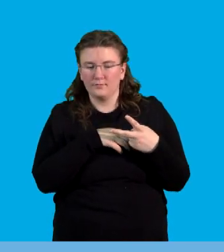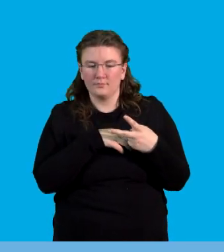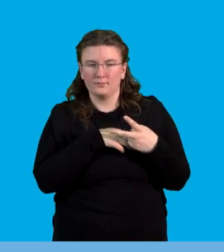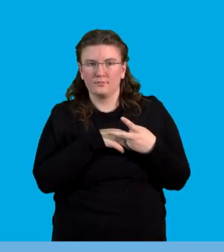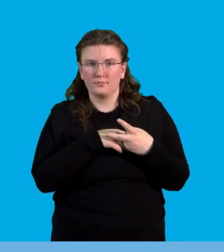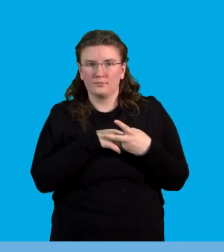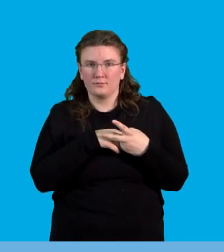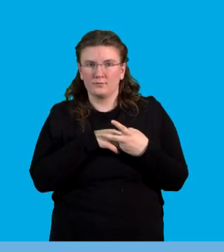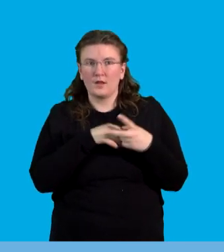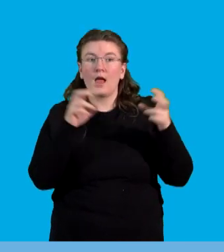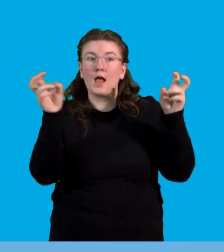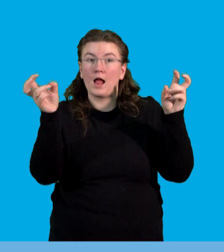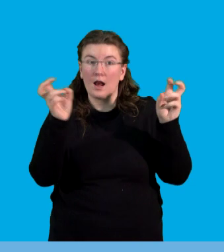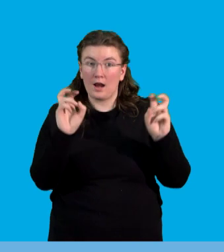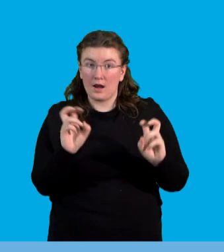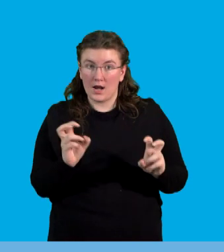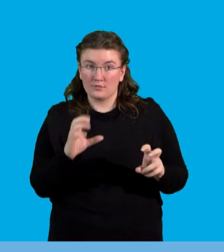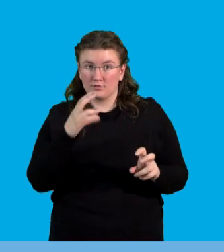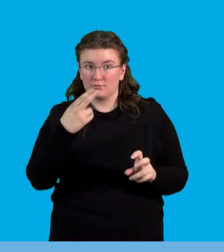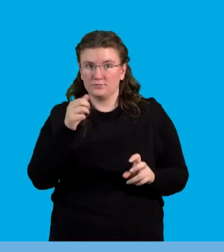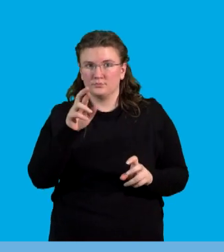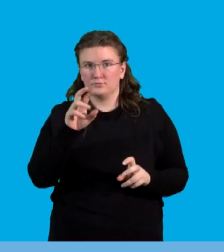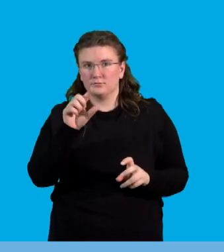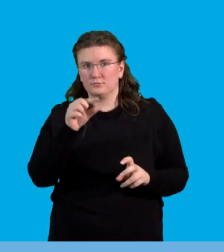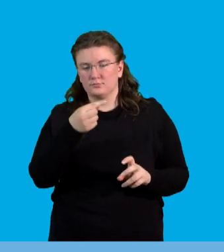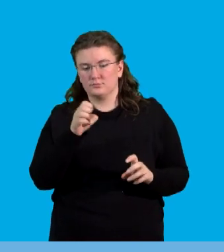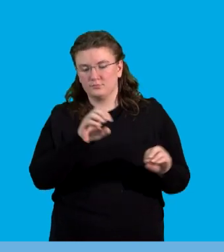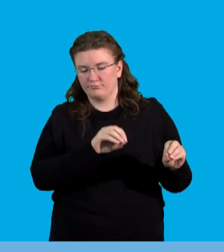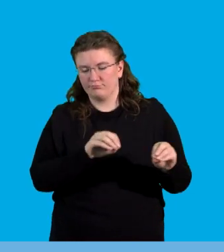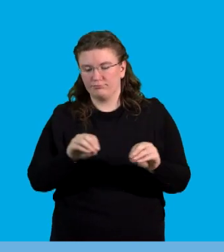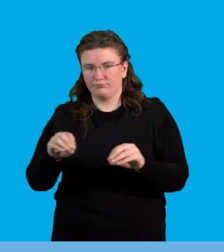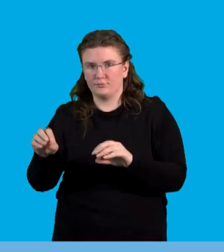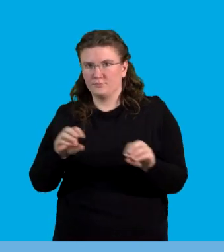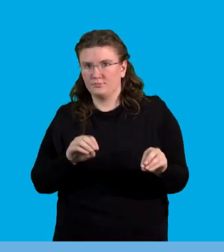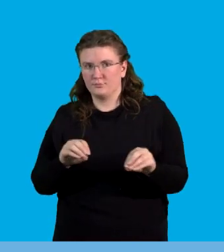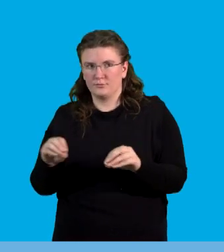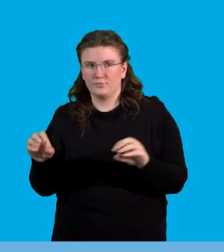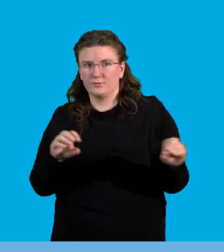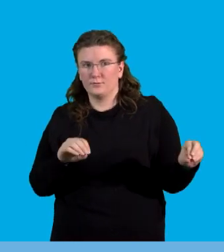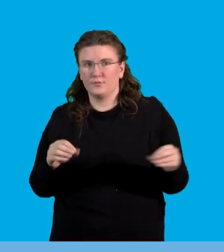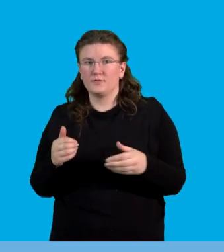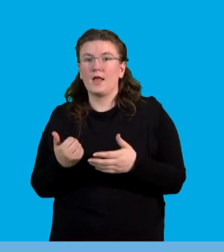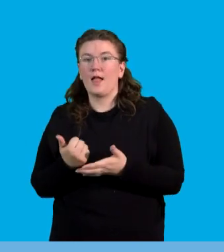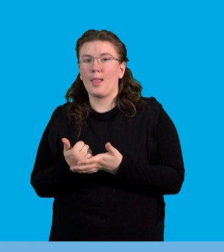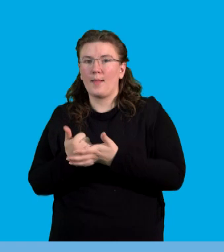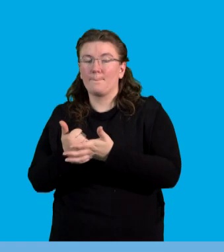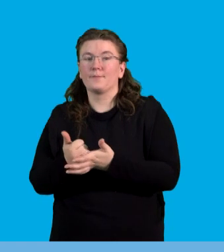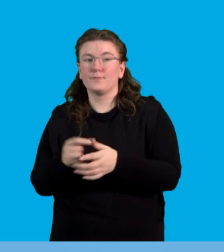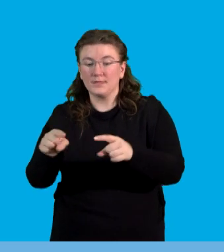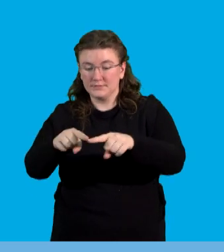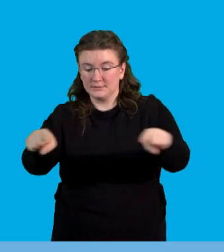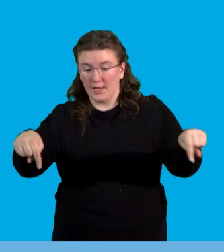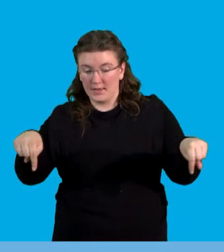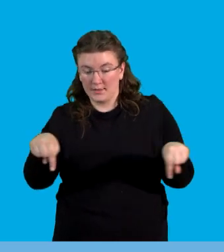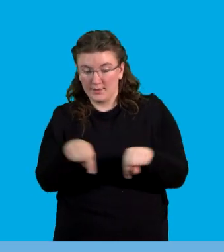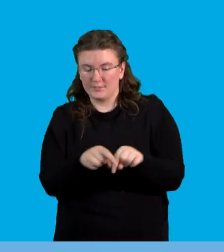the charge that flows through a circuit transfers electrical energy to the electrical appliances in a circuit in order